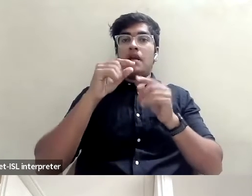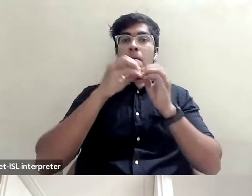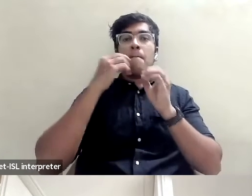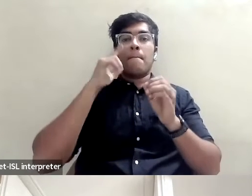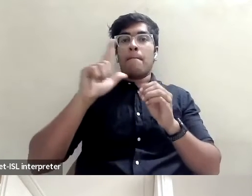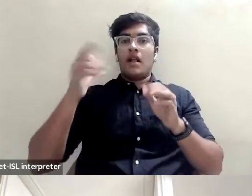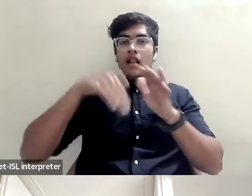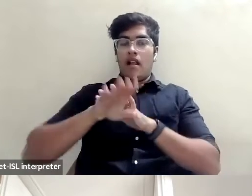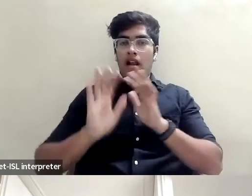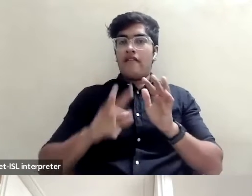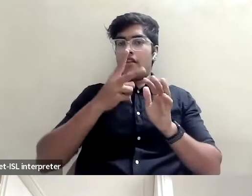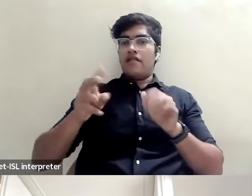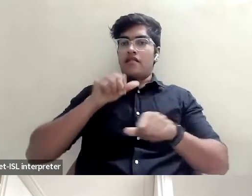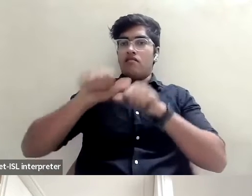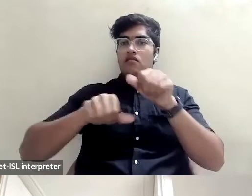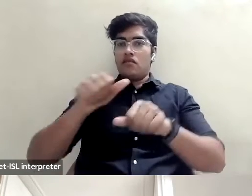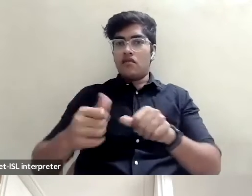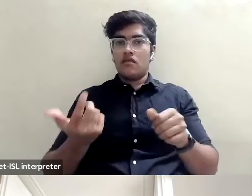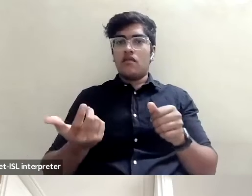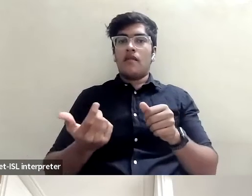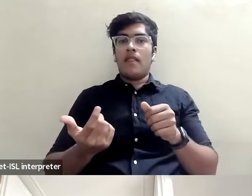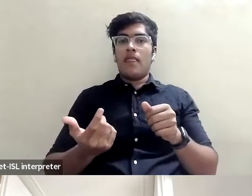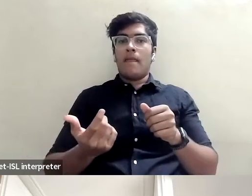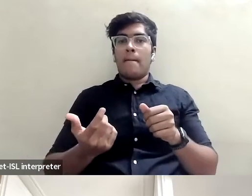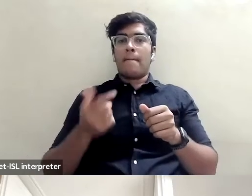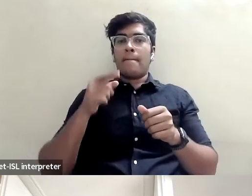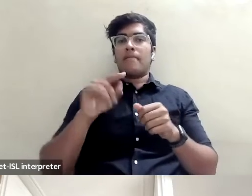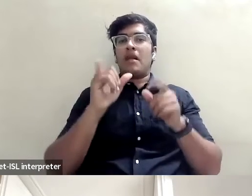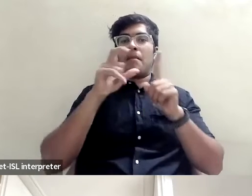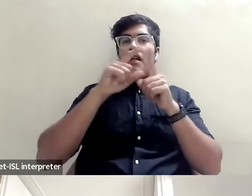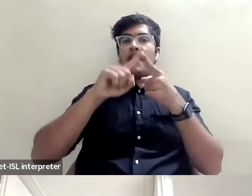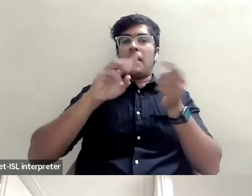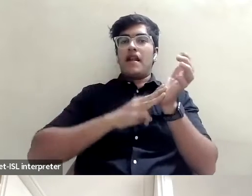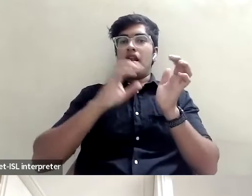give a trial sort of like demo sort of a room for